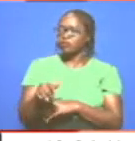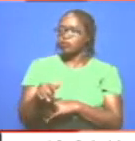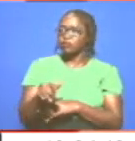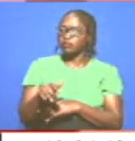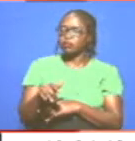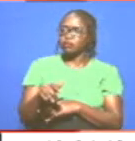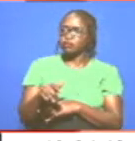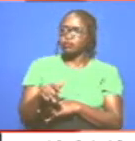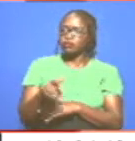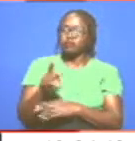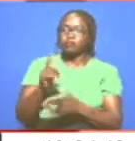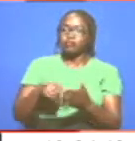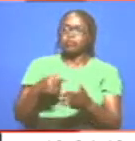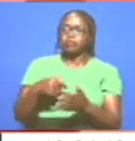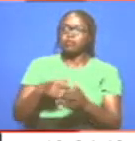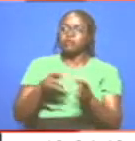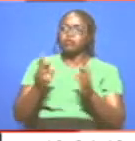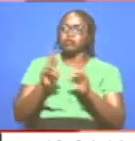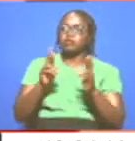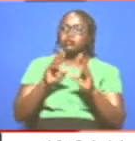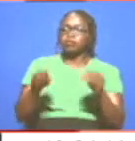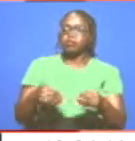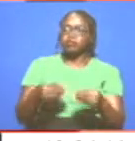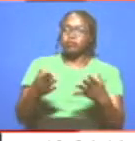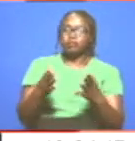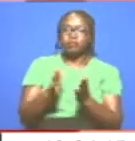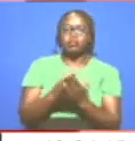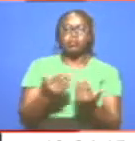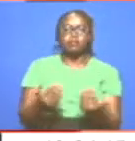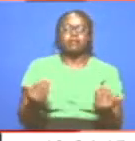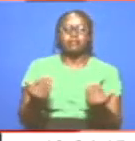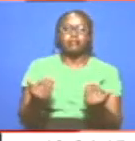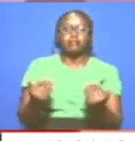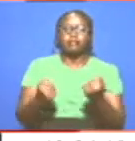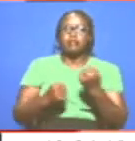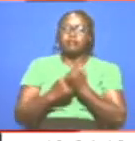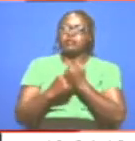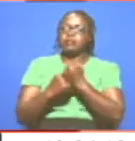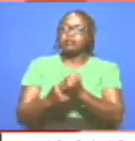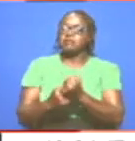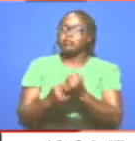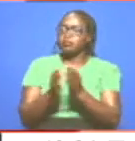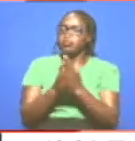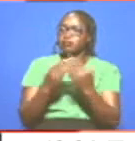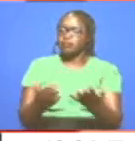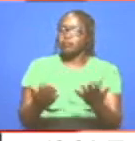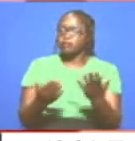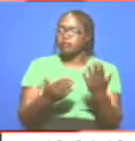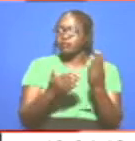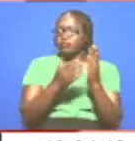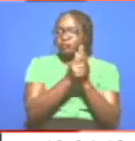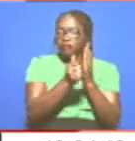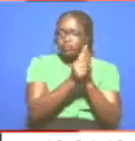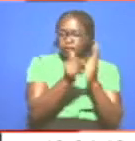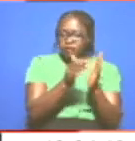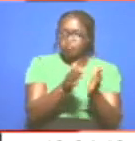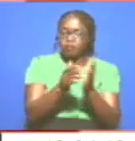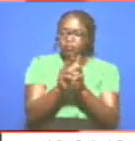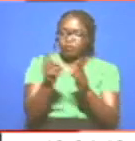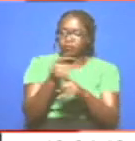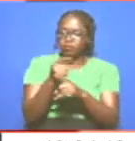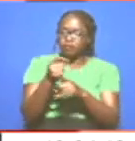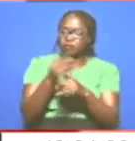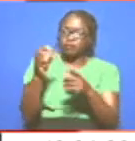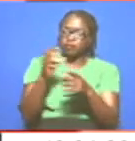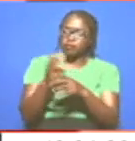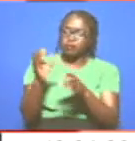what we are ready to provide is the equipment. We will support on them with the equipment and the expertise. So we'll train the coaches, and I